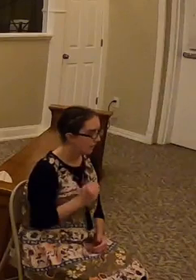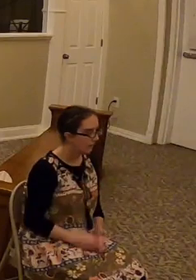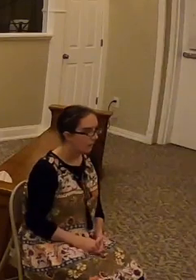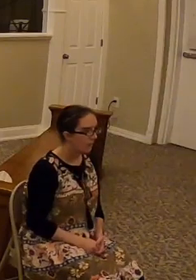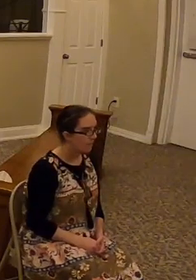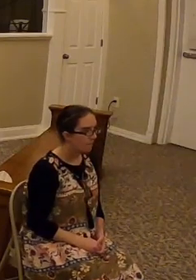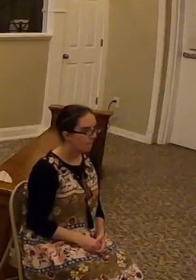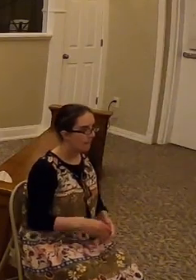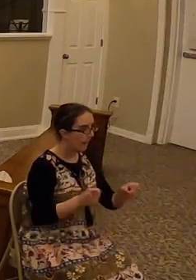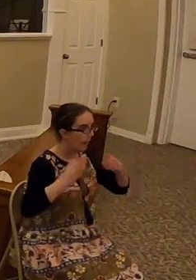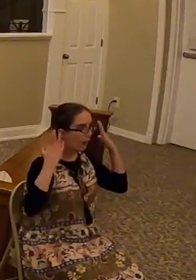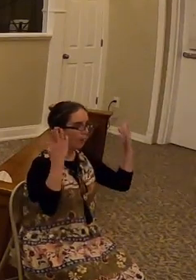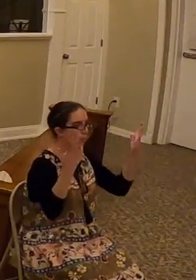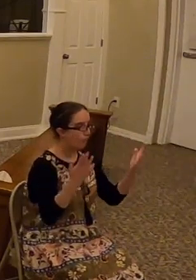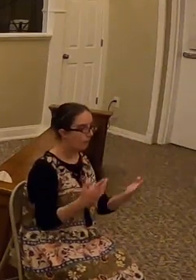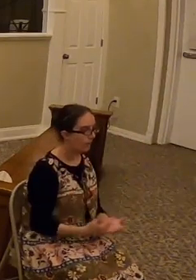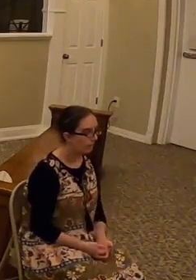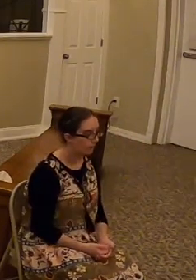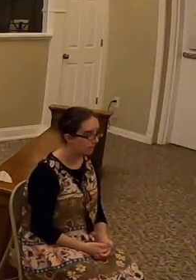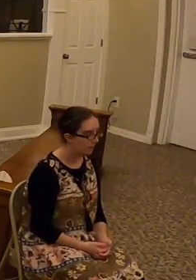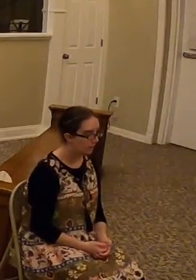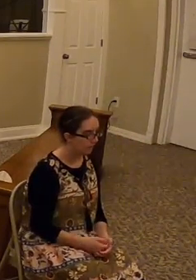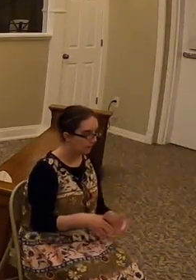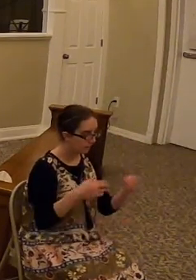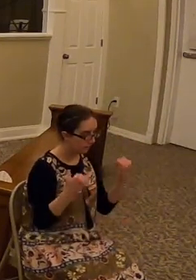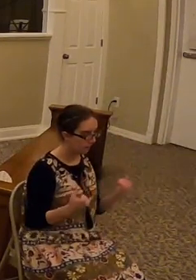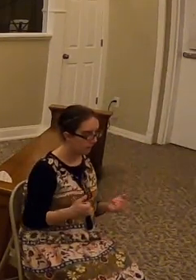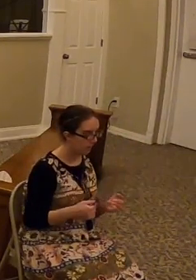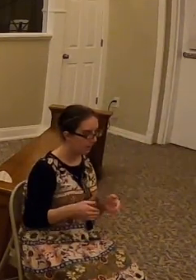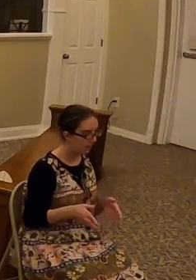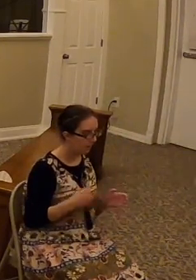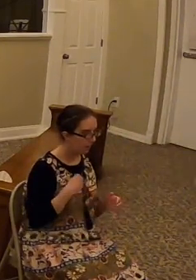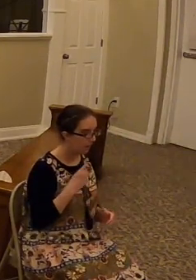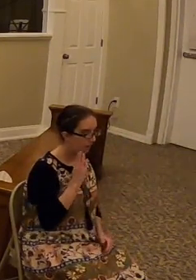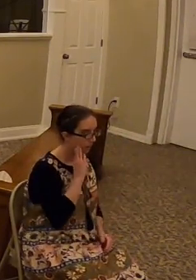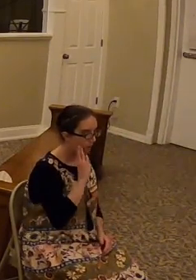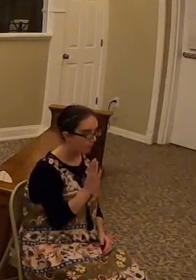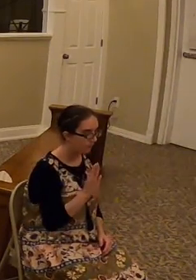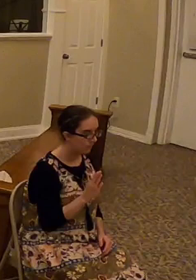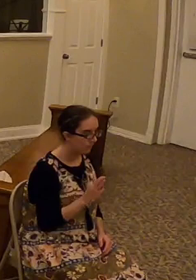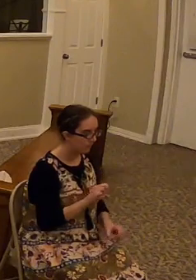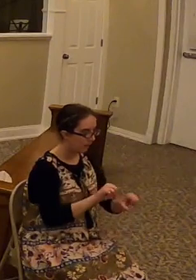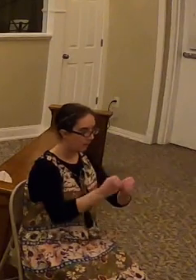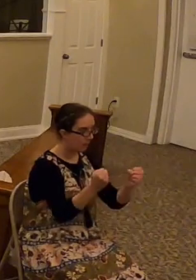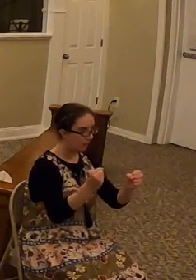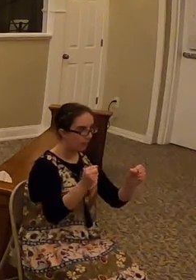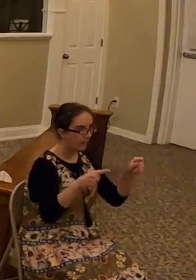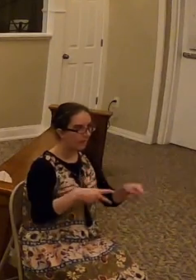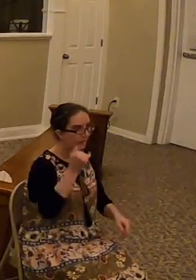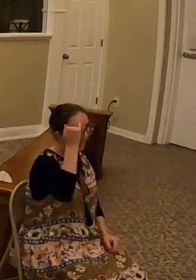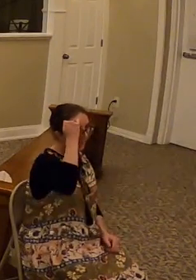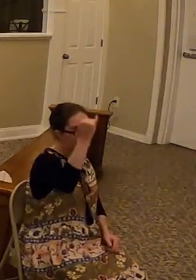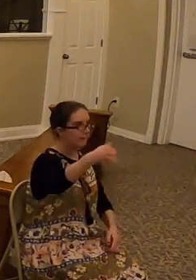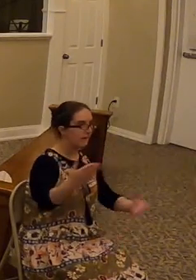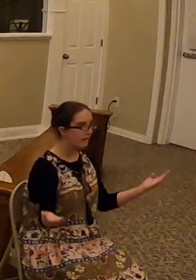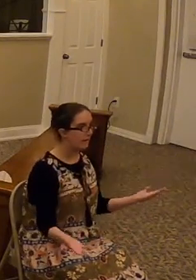Right. Hallelujah. Now, I'm fixing to break somebody's theology